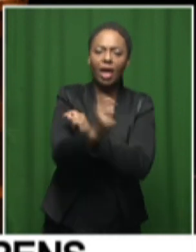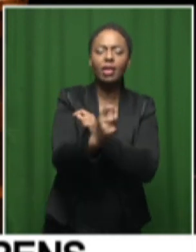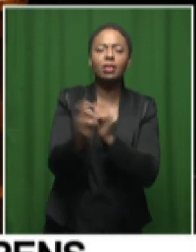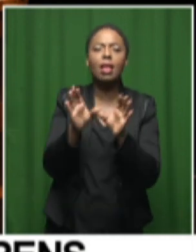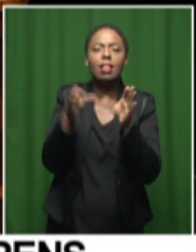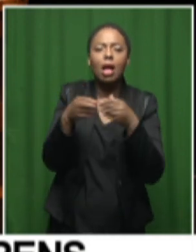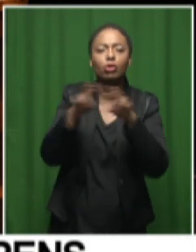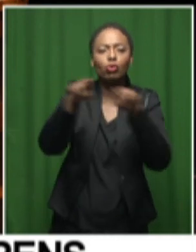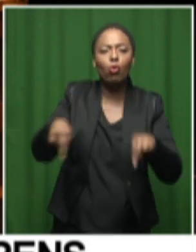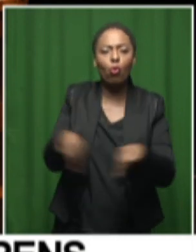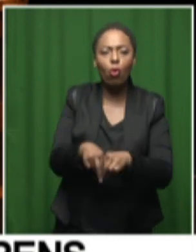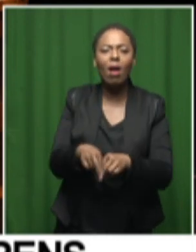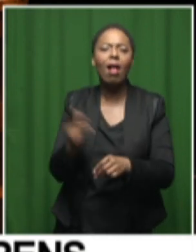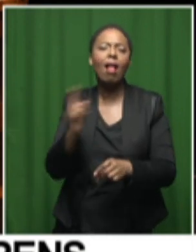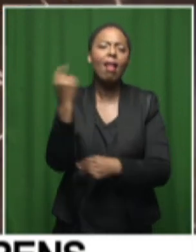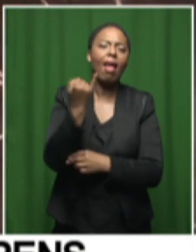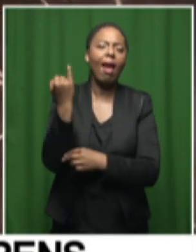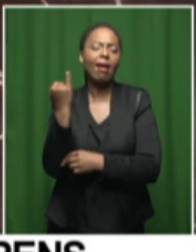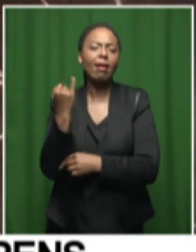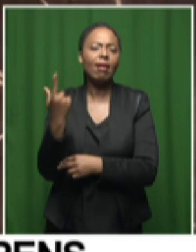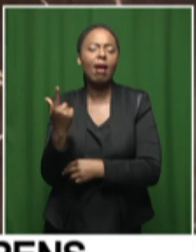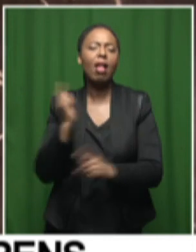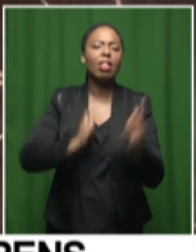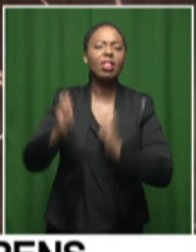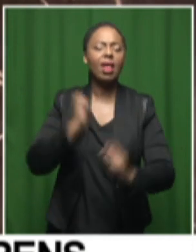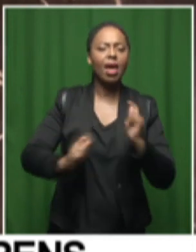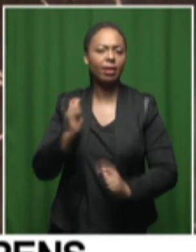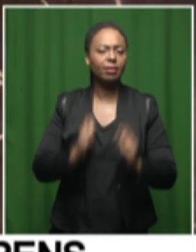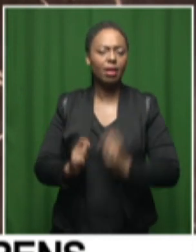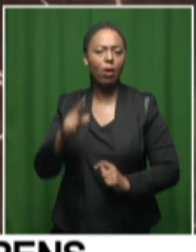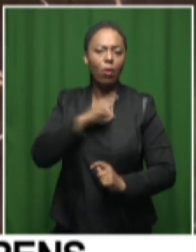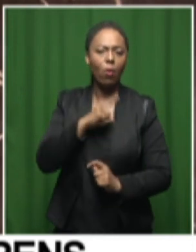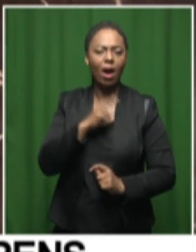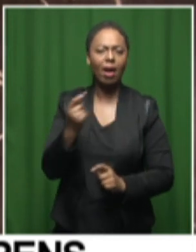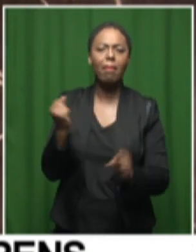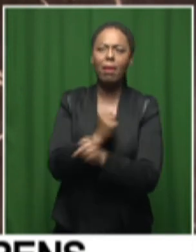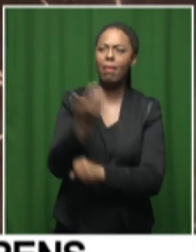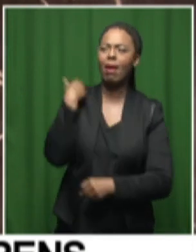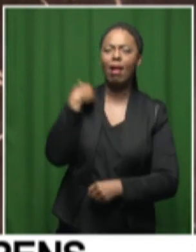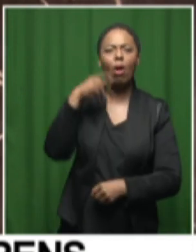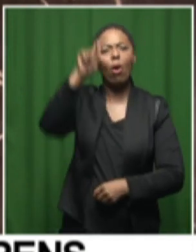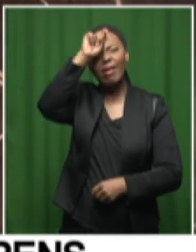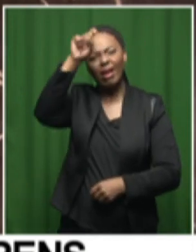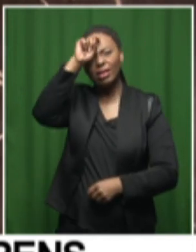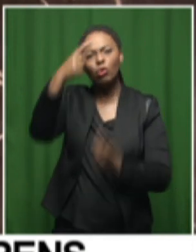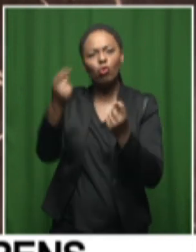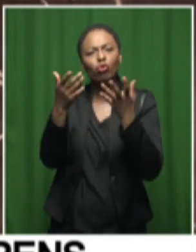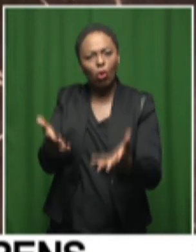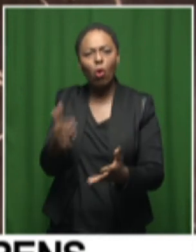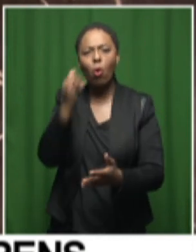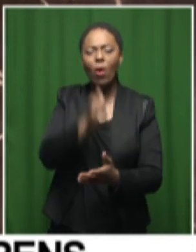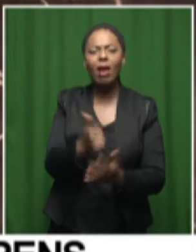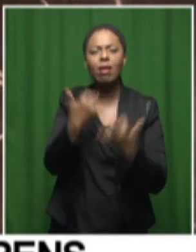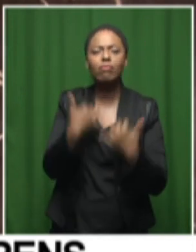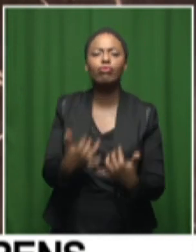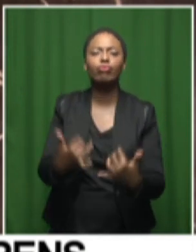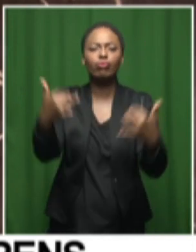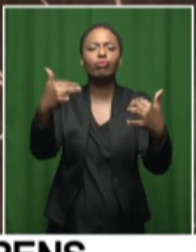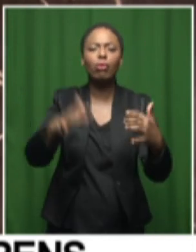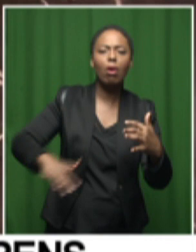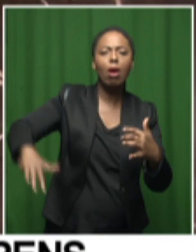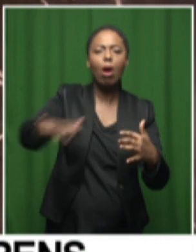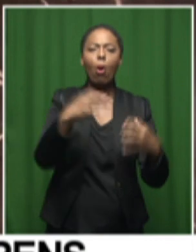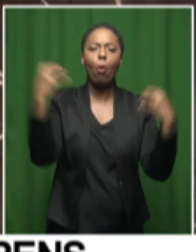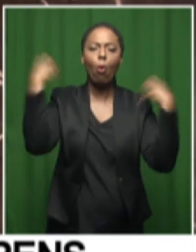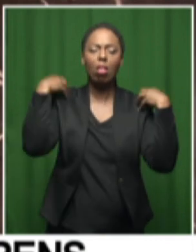by moving the chairs and placing them like this, similar to what the Greeks used to do with an auditorium. And they're like, you make this look so simple. I'm